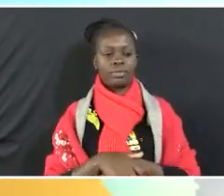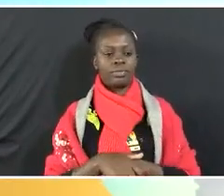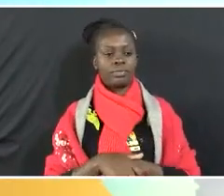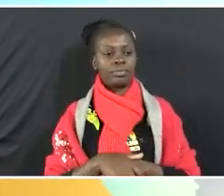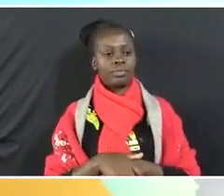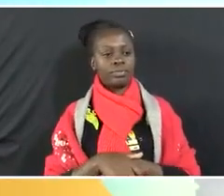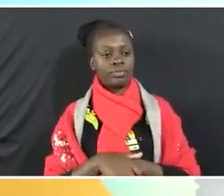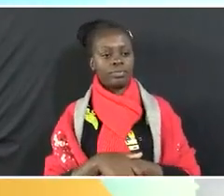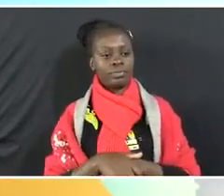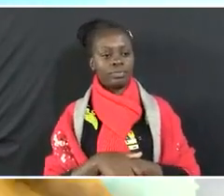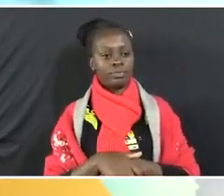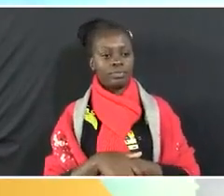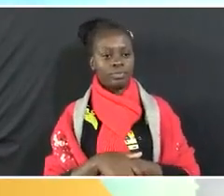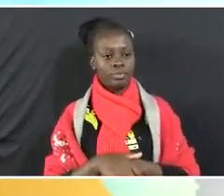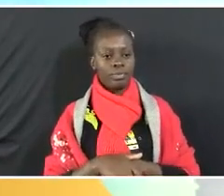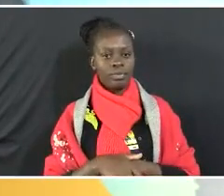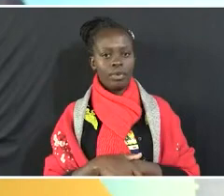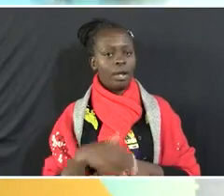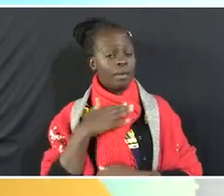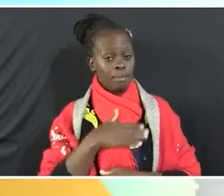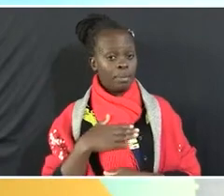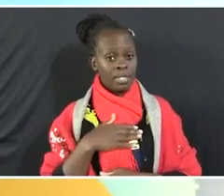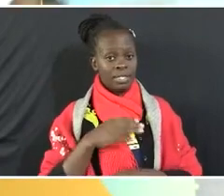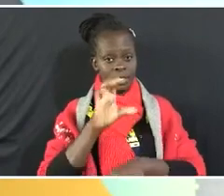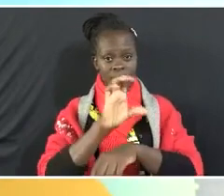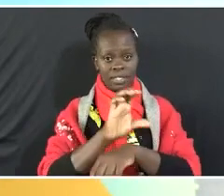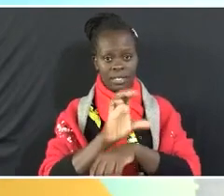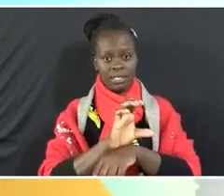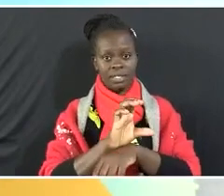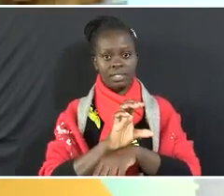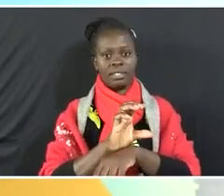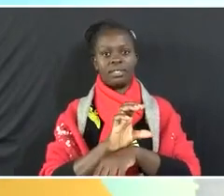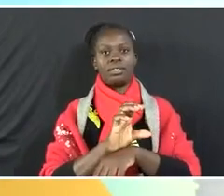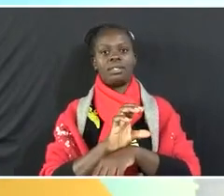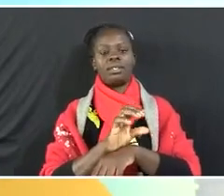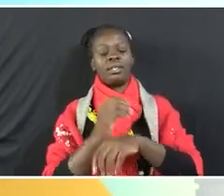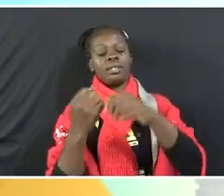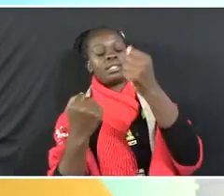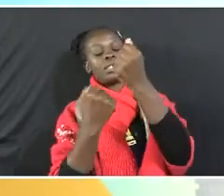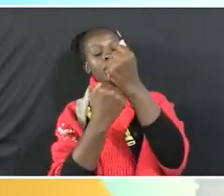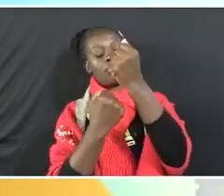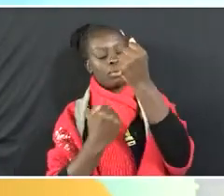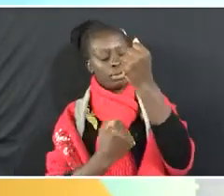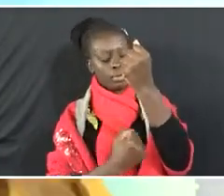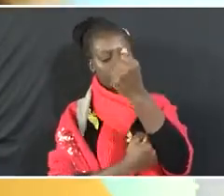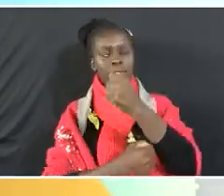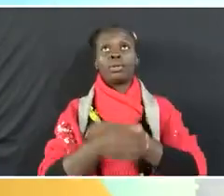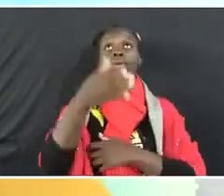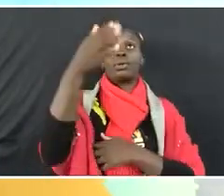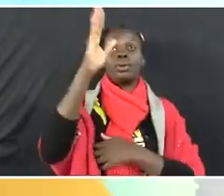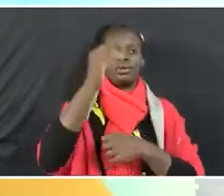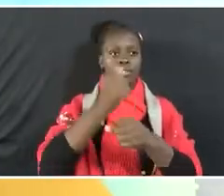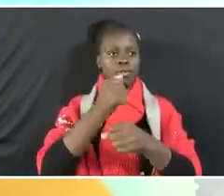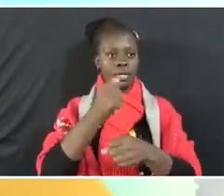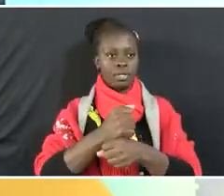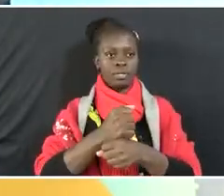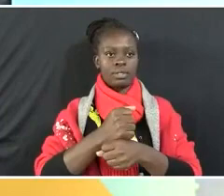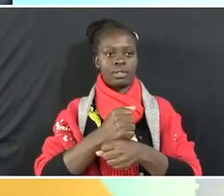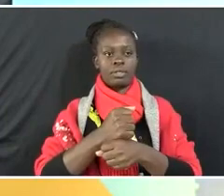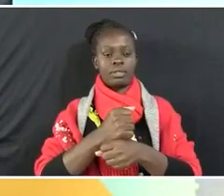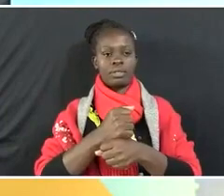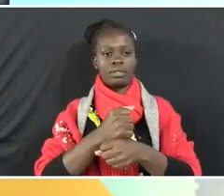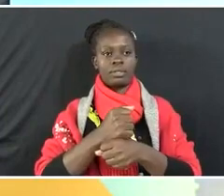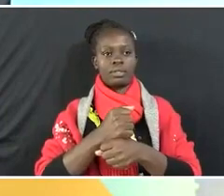how far we've gone with the camp meeting. Please, church, let us purpose to support the cause of God. Let's clear with the camp meeting.